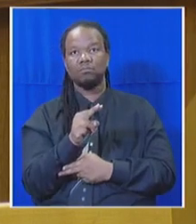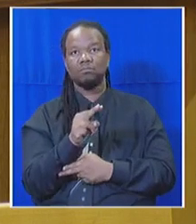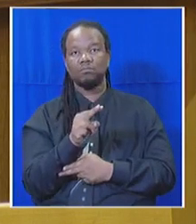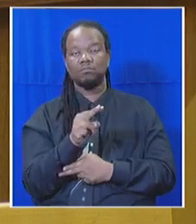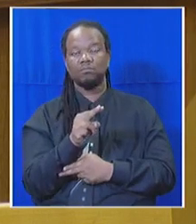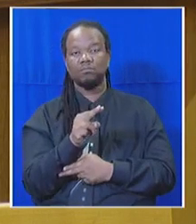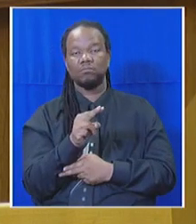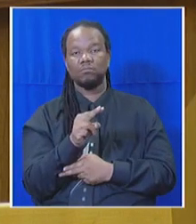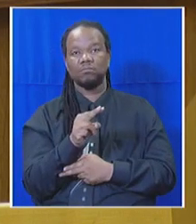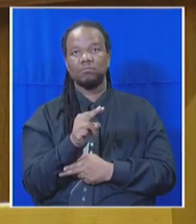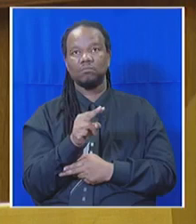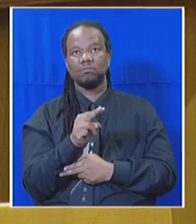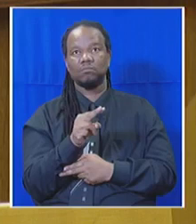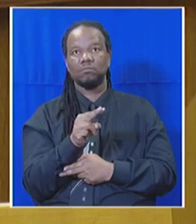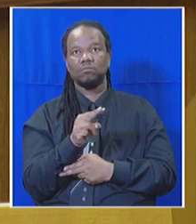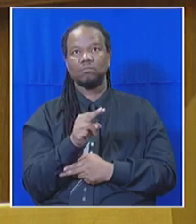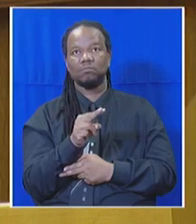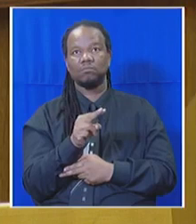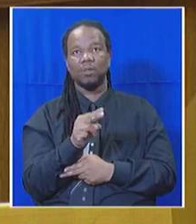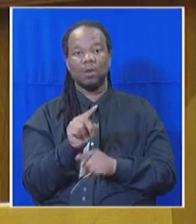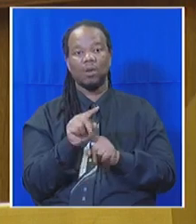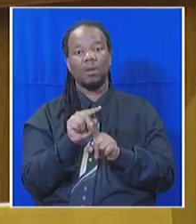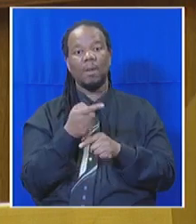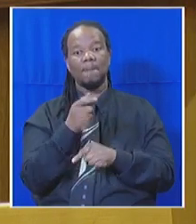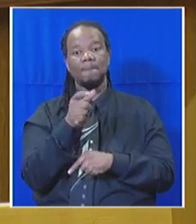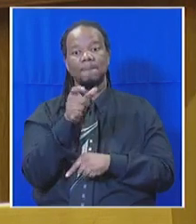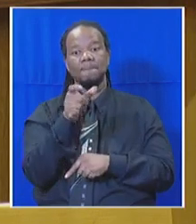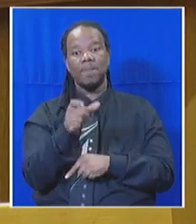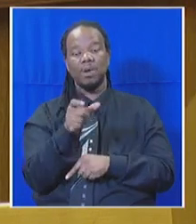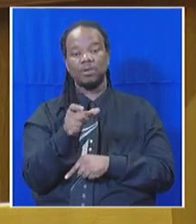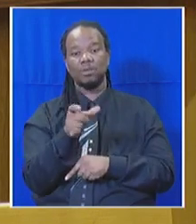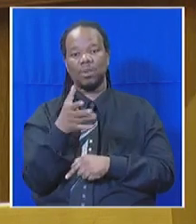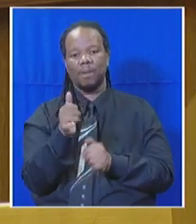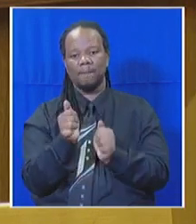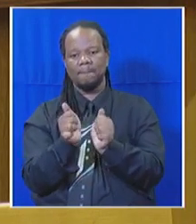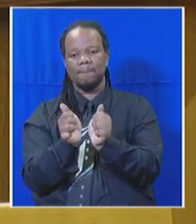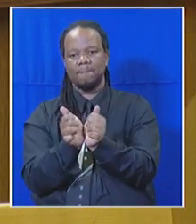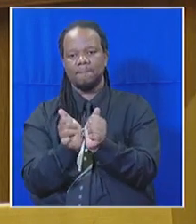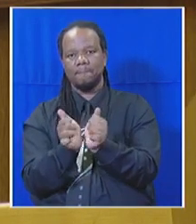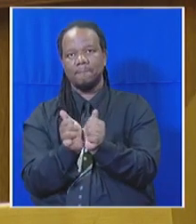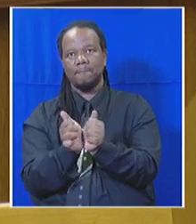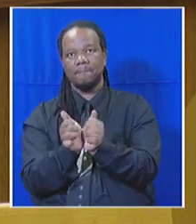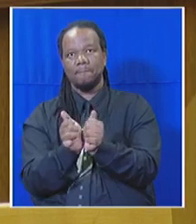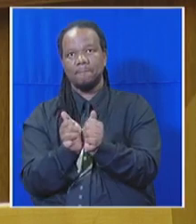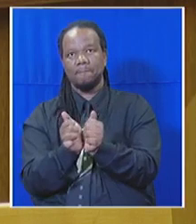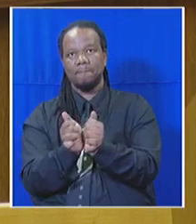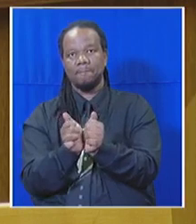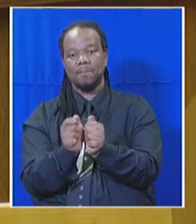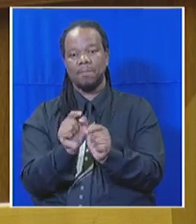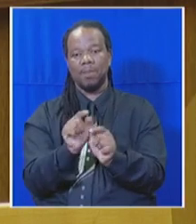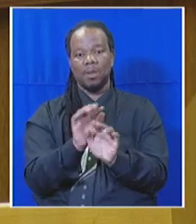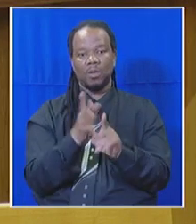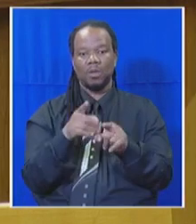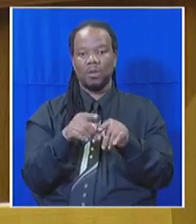attention given to accused persons is not balanced with the attention to the victims of